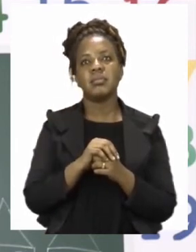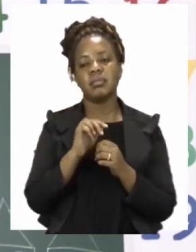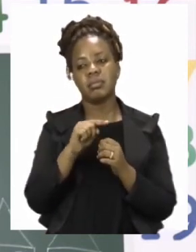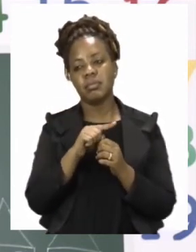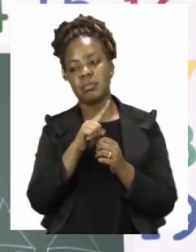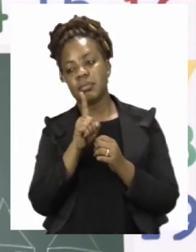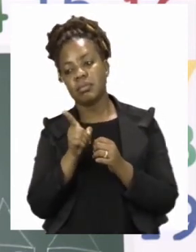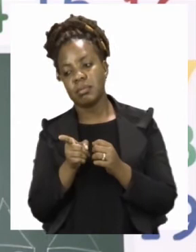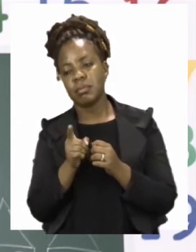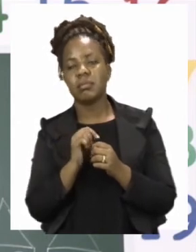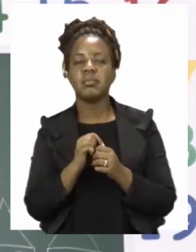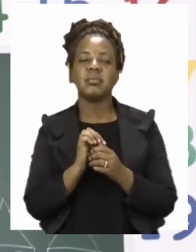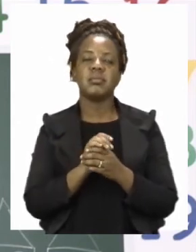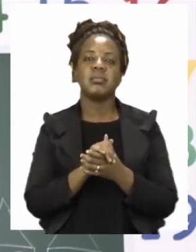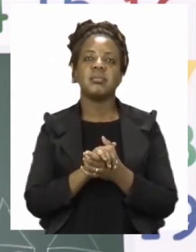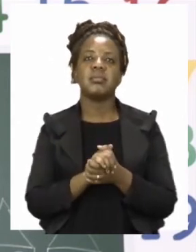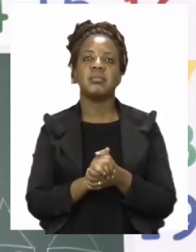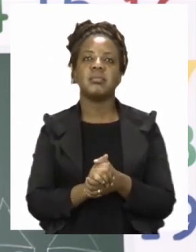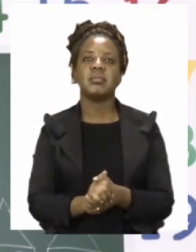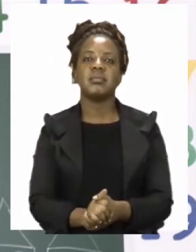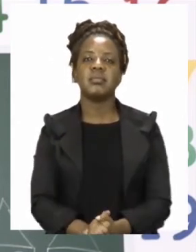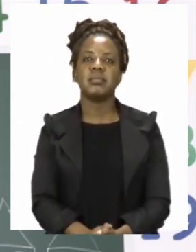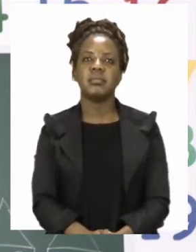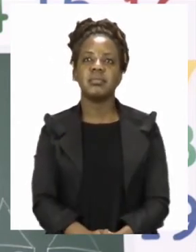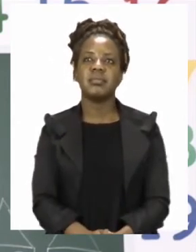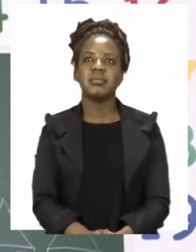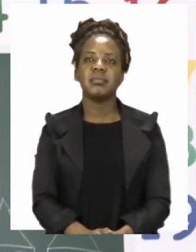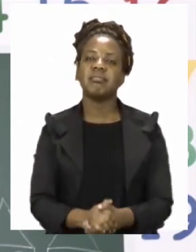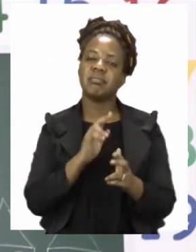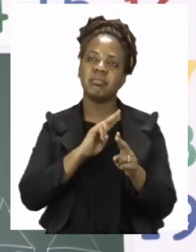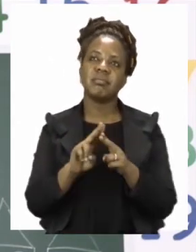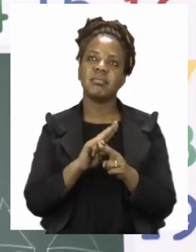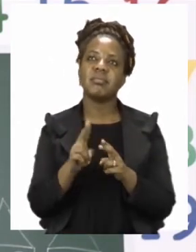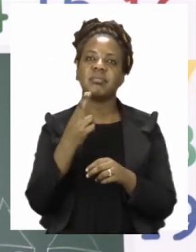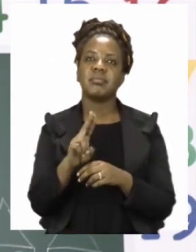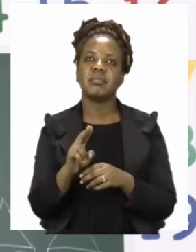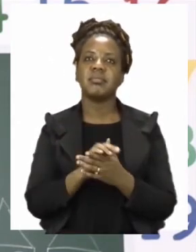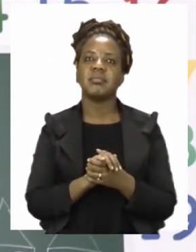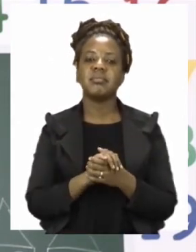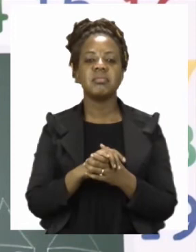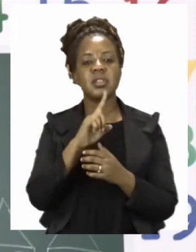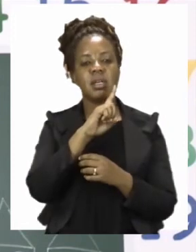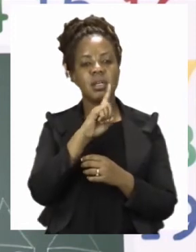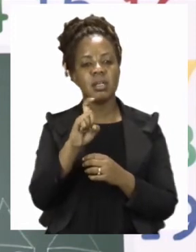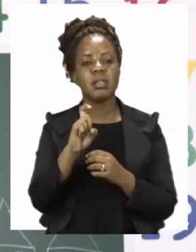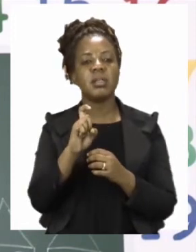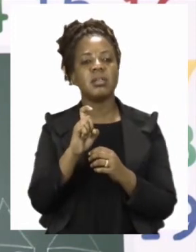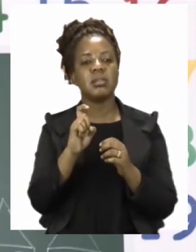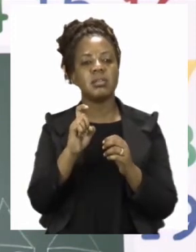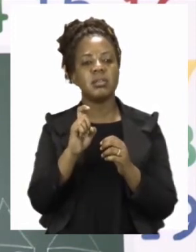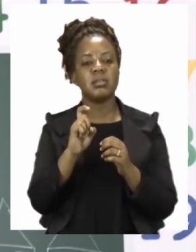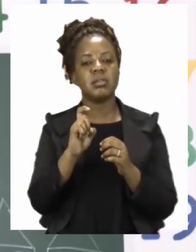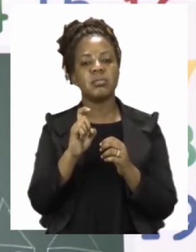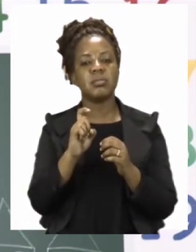6, 7, 8 or 9 as a unit will go forward to the house in front of